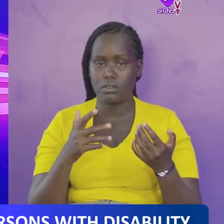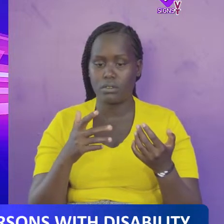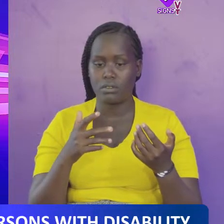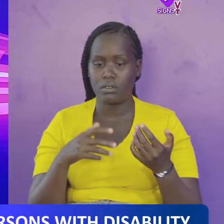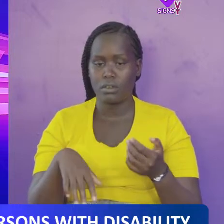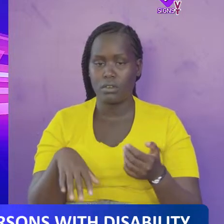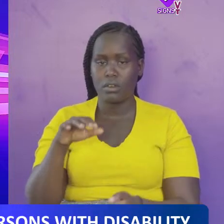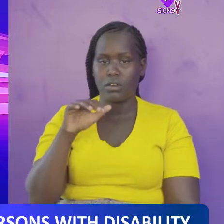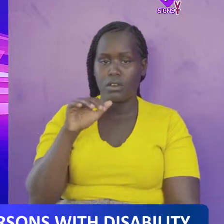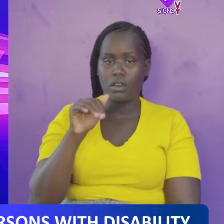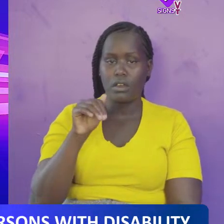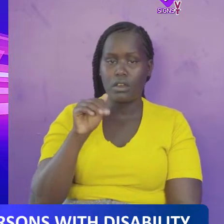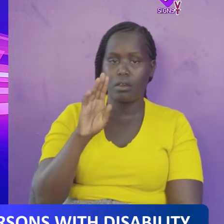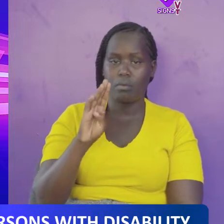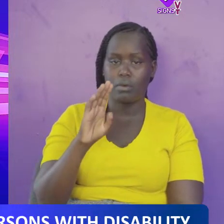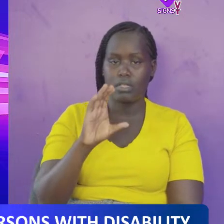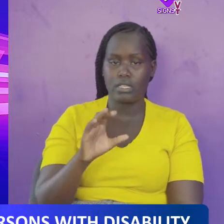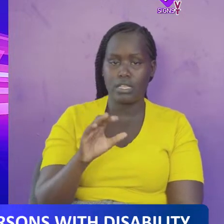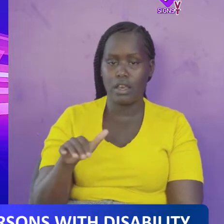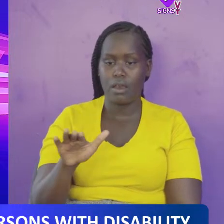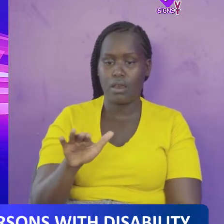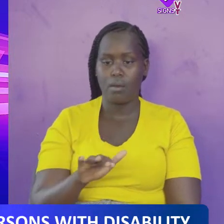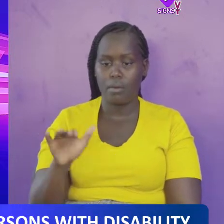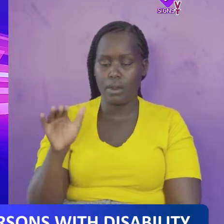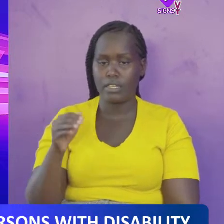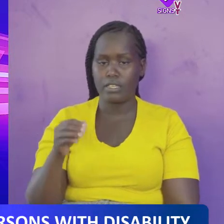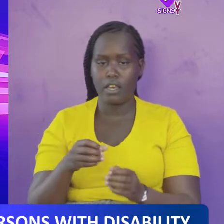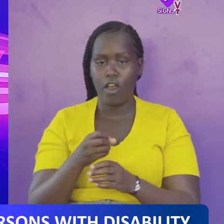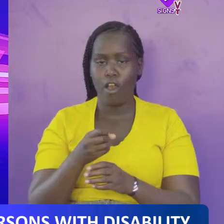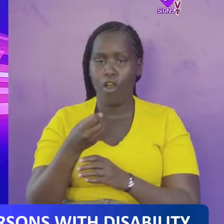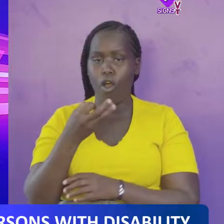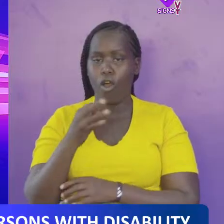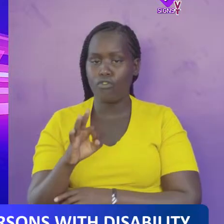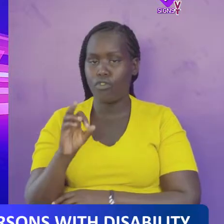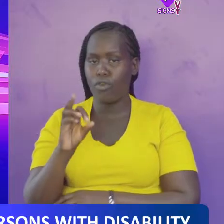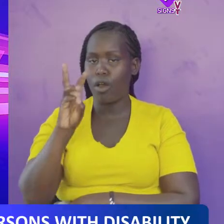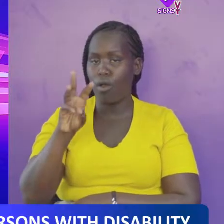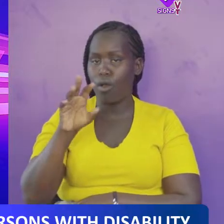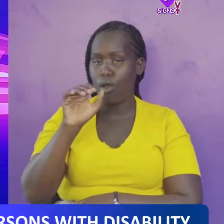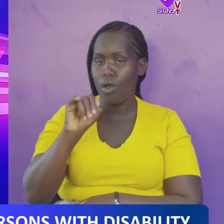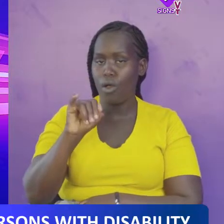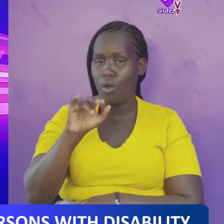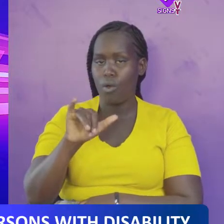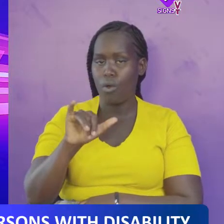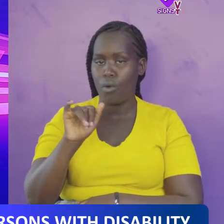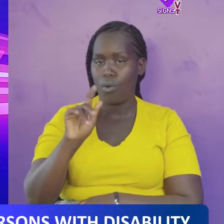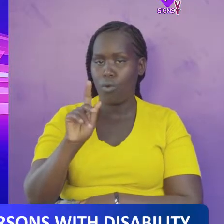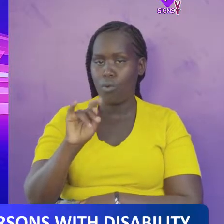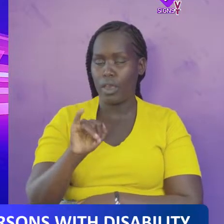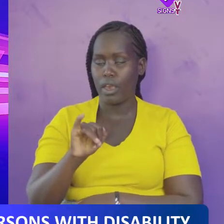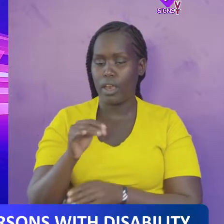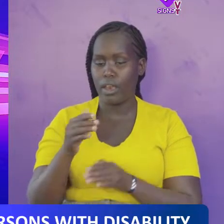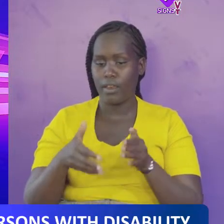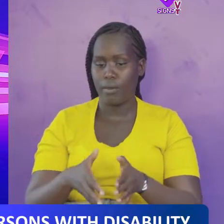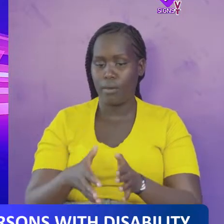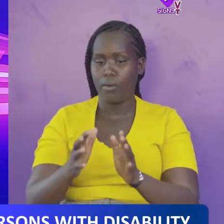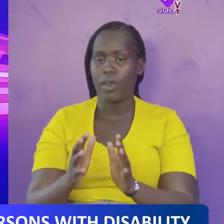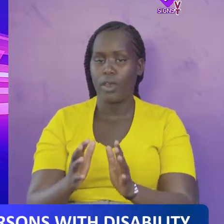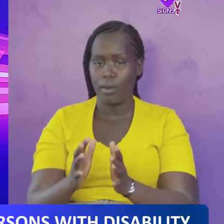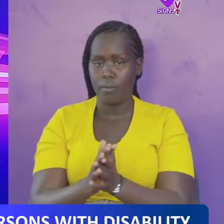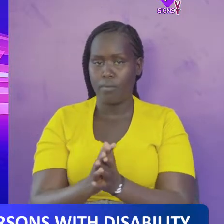ABC Place in off Waiyaki Way. Yes. We just want to give our address.